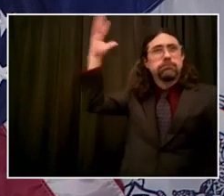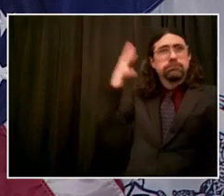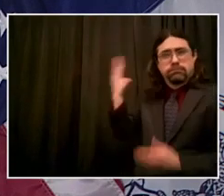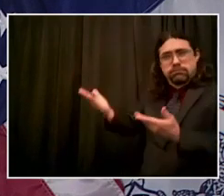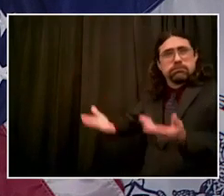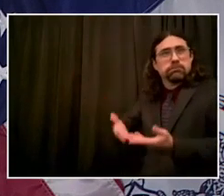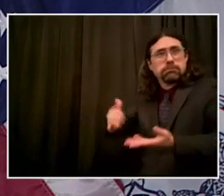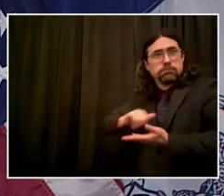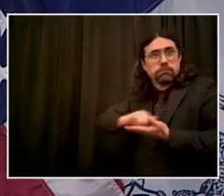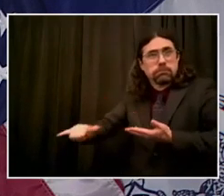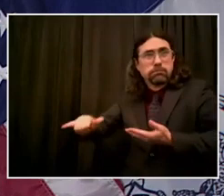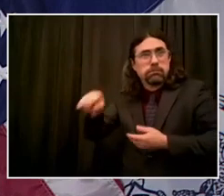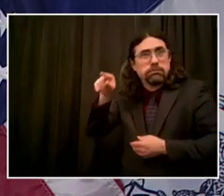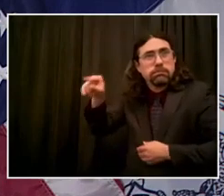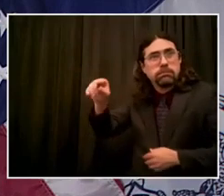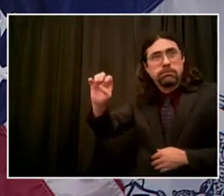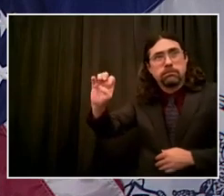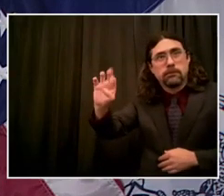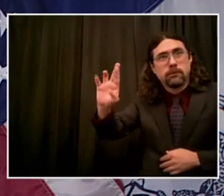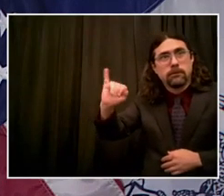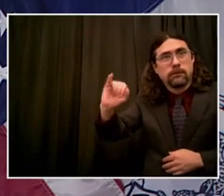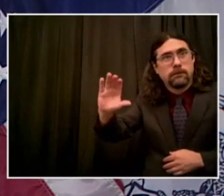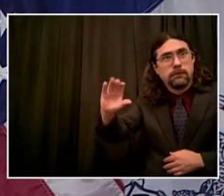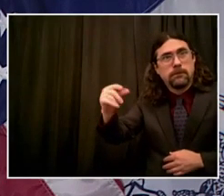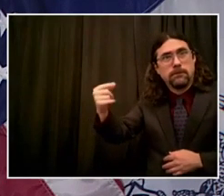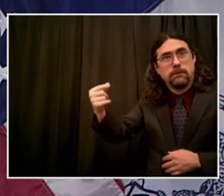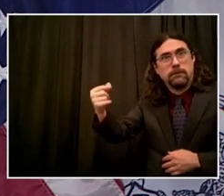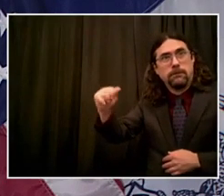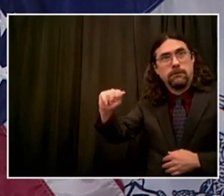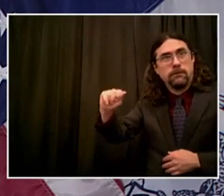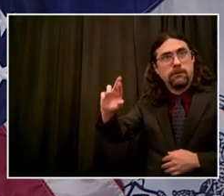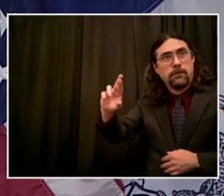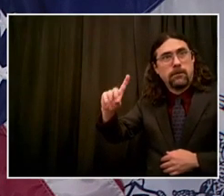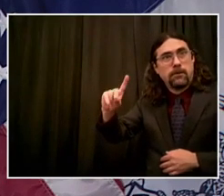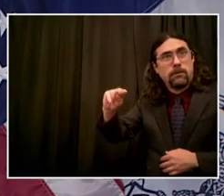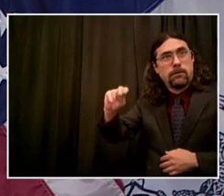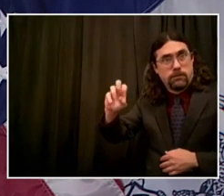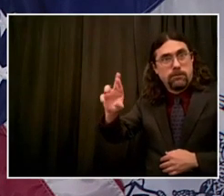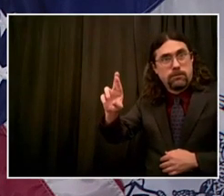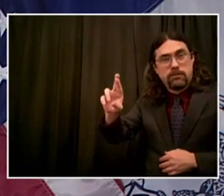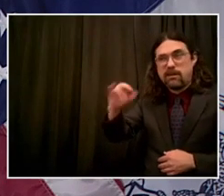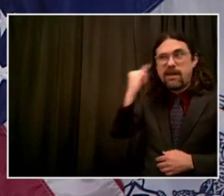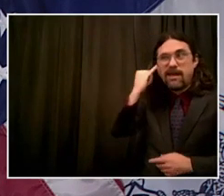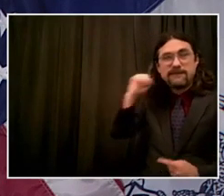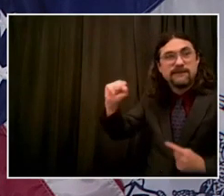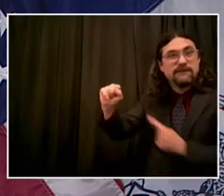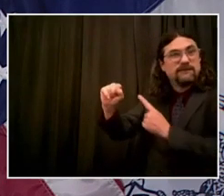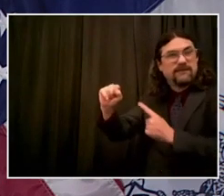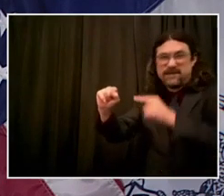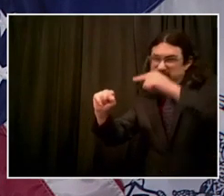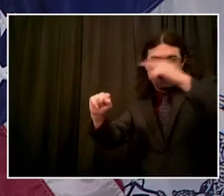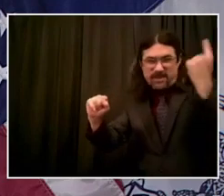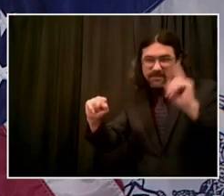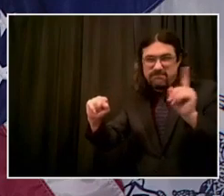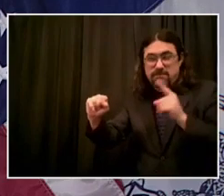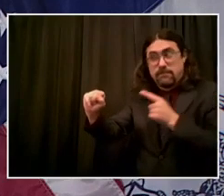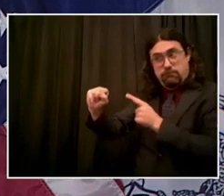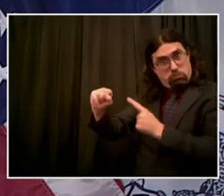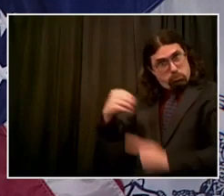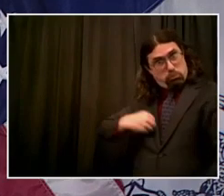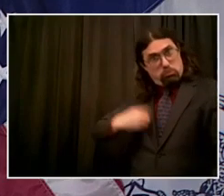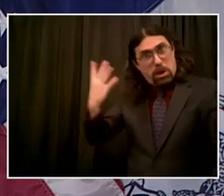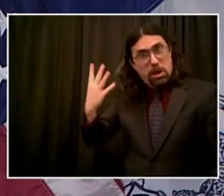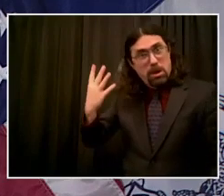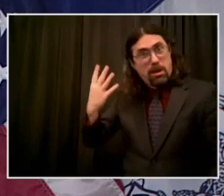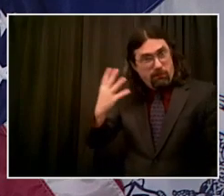Next, we have Andrew Siff from NBC. Good morning, Mr. Mayor. Hope you're doing well. Good, Andrew. How you doing? I